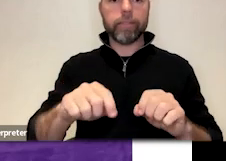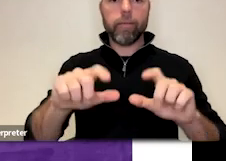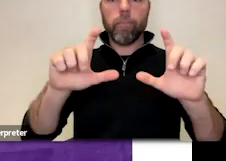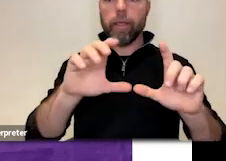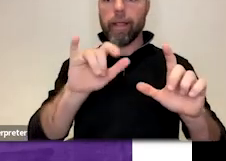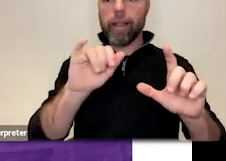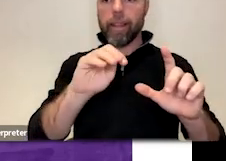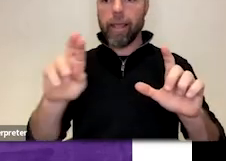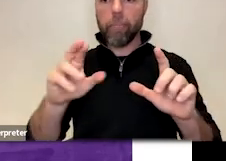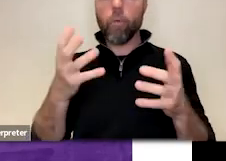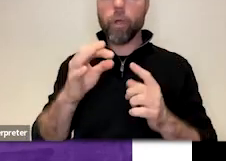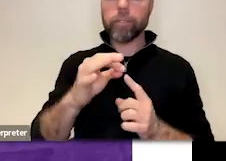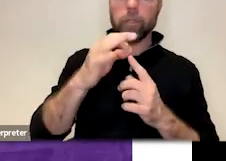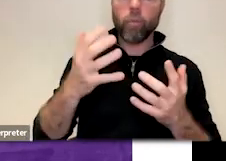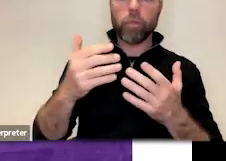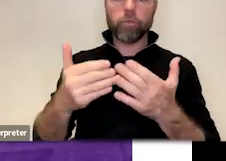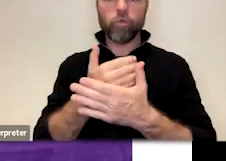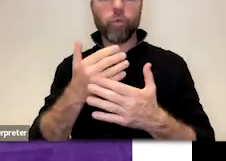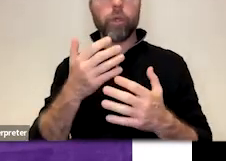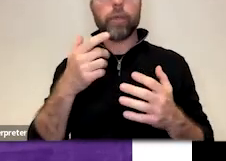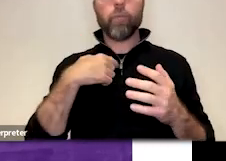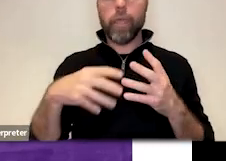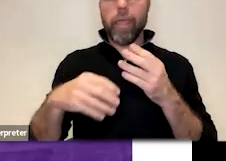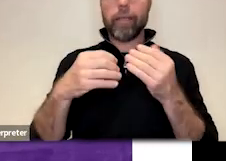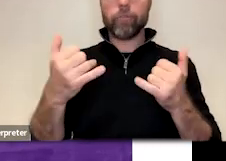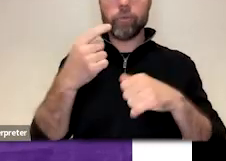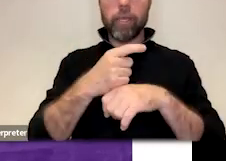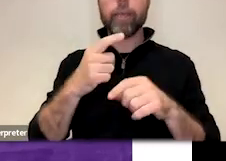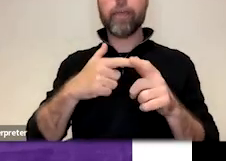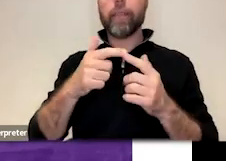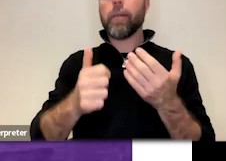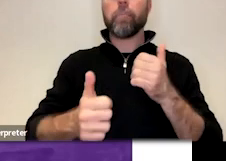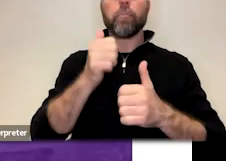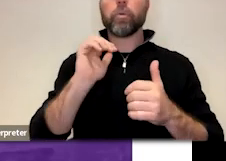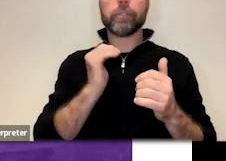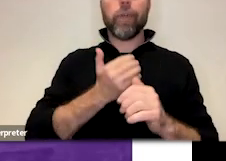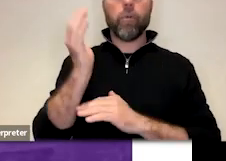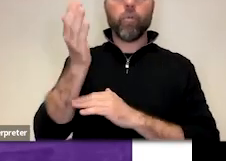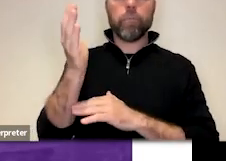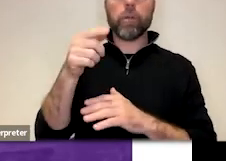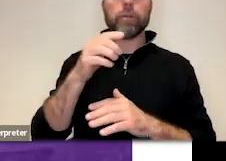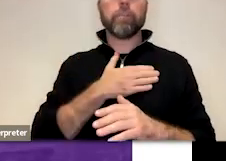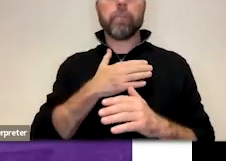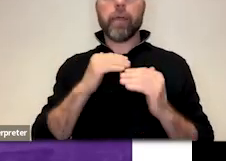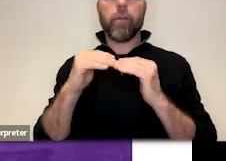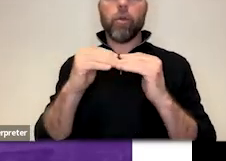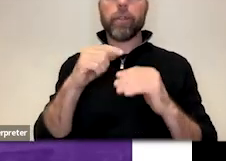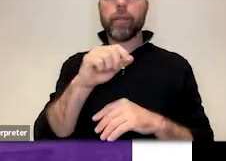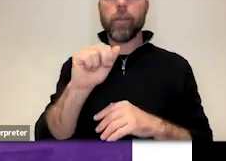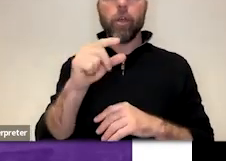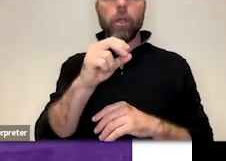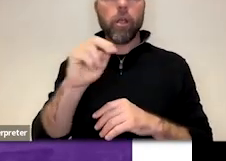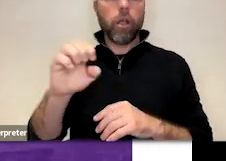makes it unique and what's new, some of the new features that we've added today. And then the bulk of our webinar today will be my colleague here at Argonne,